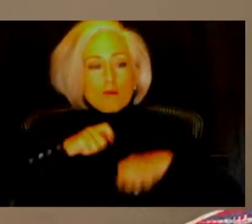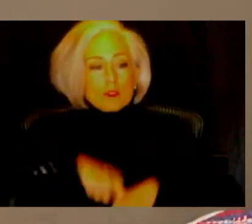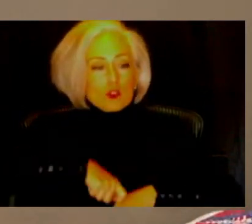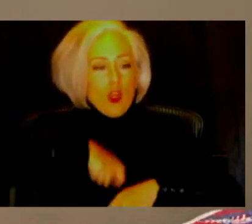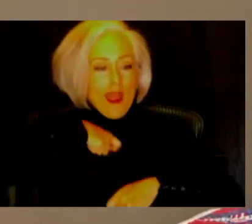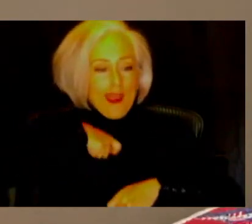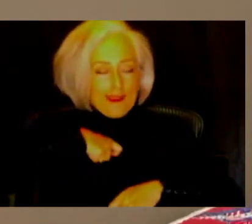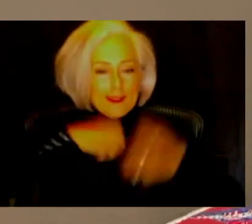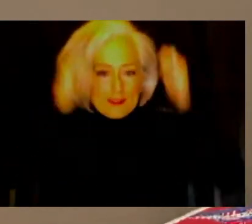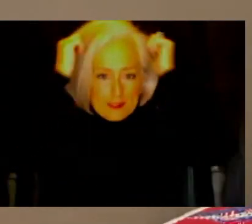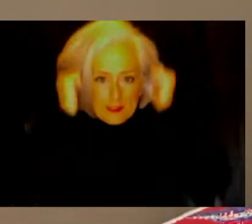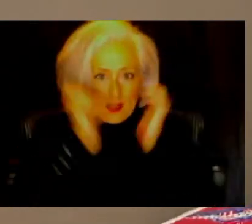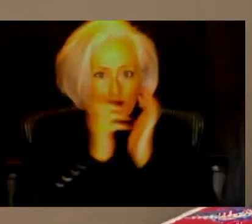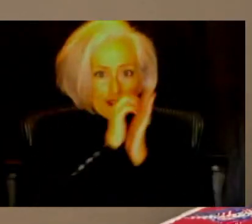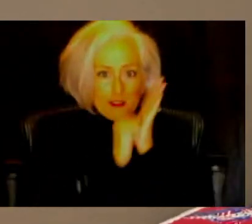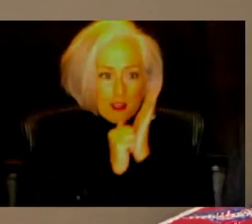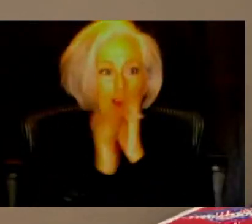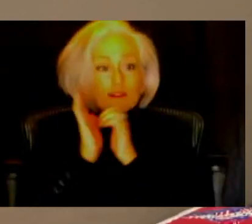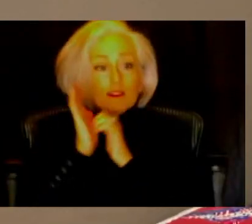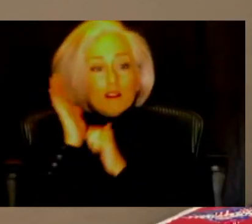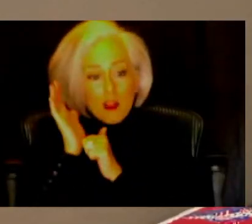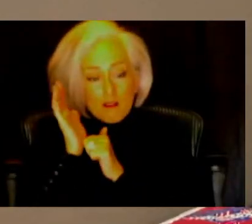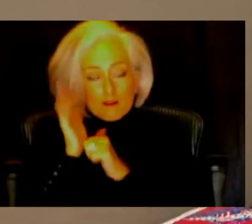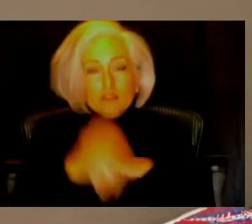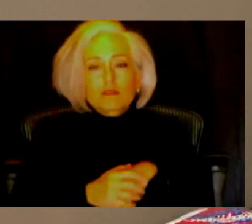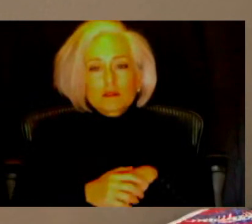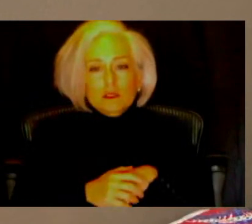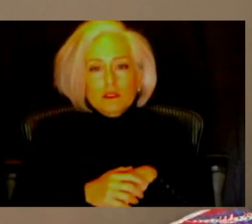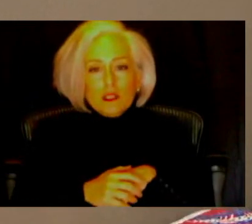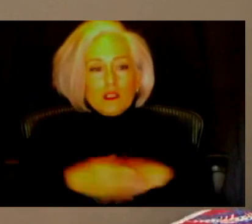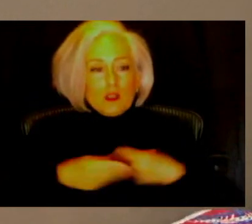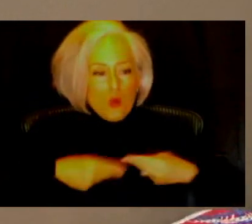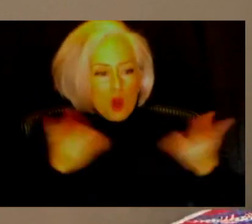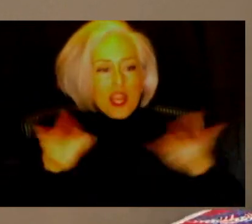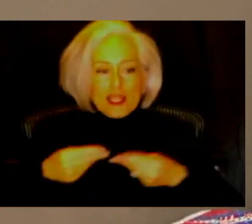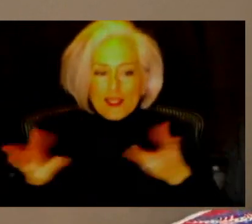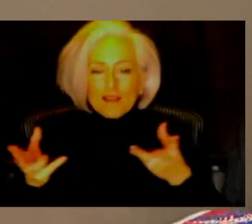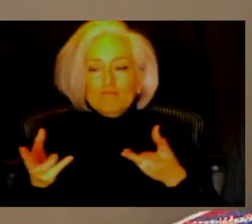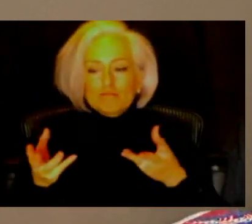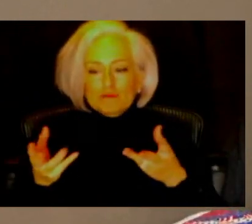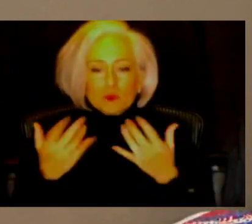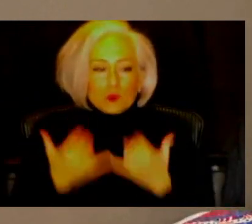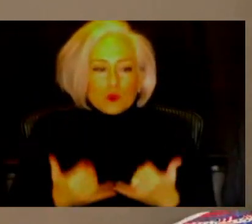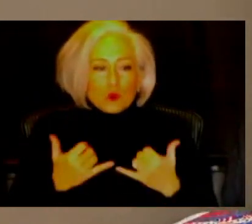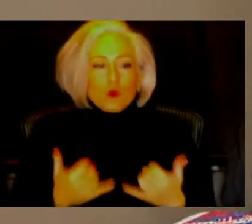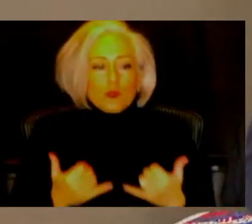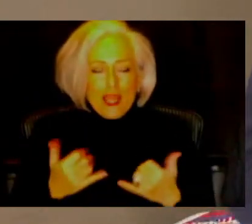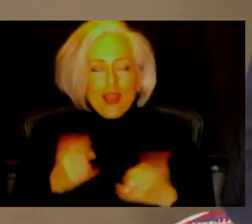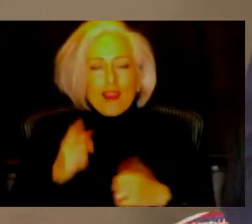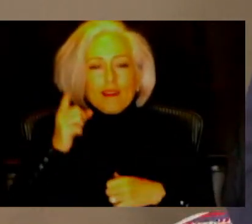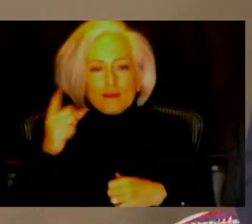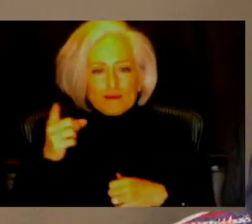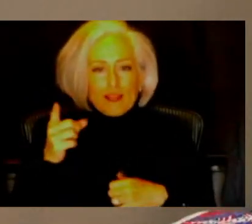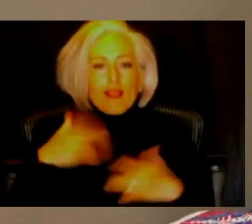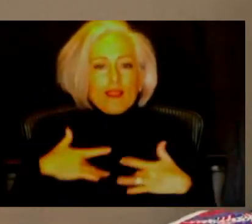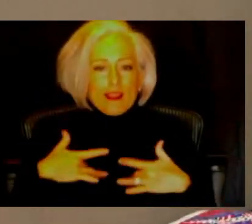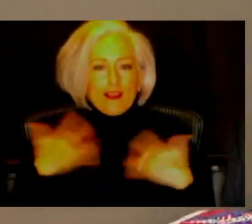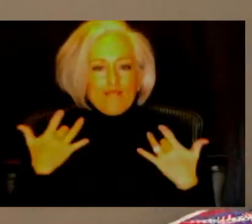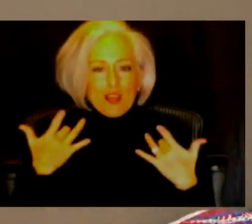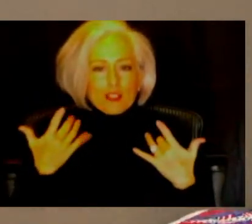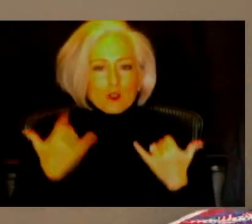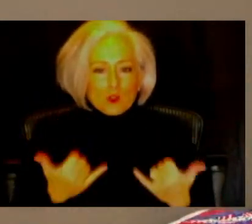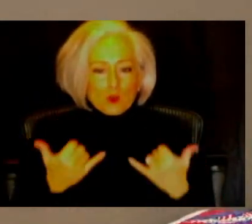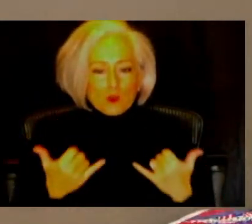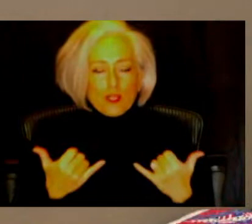gloves, that type of thing. Matter of fact, we're handing a lot of that stuff out today at our stand down event up at the Outreach